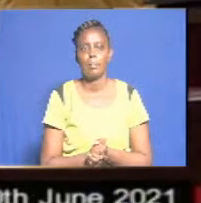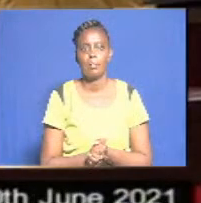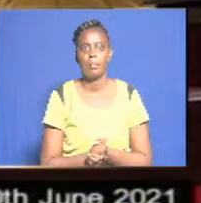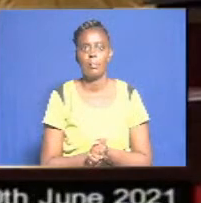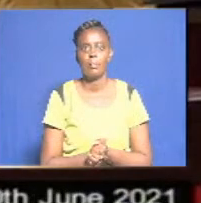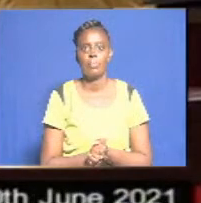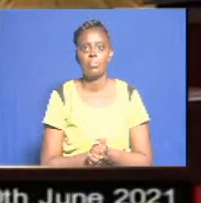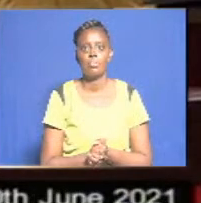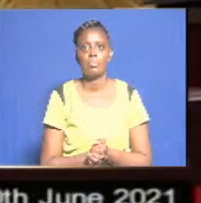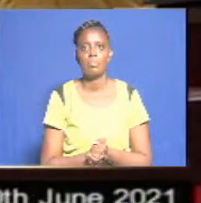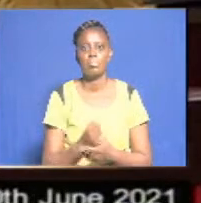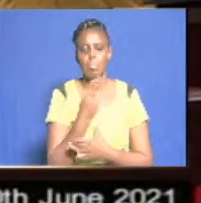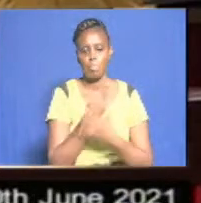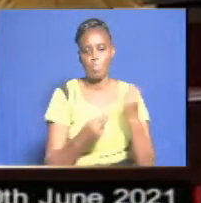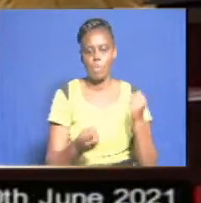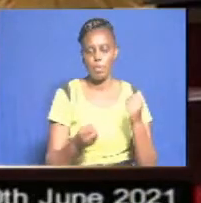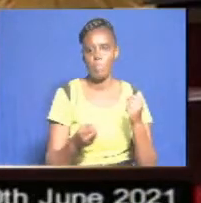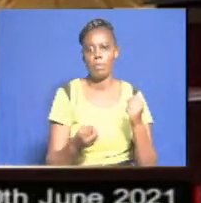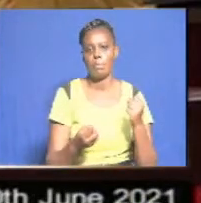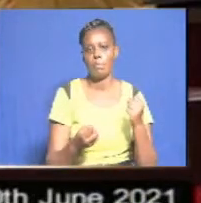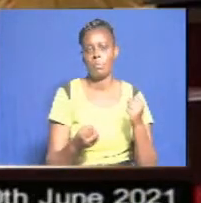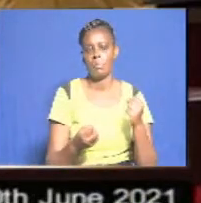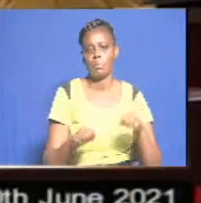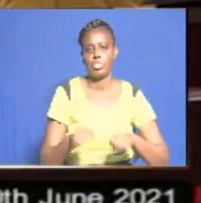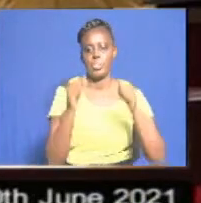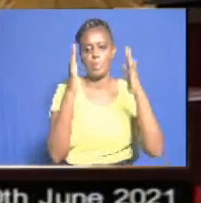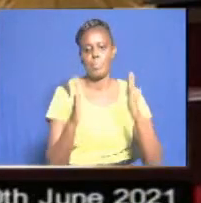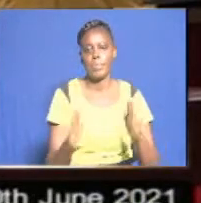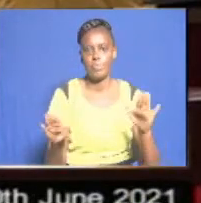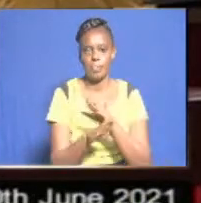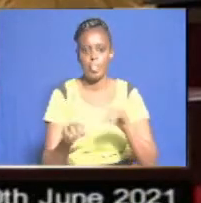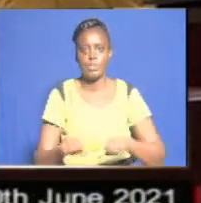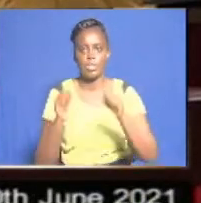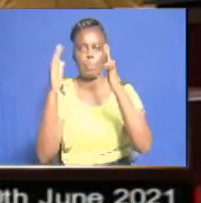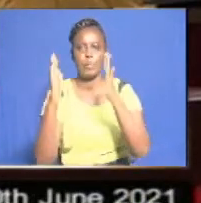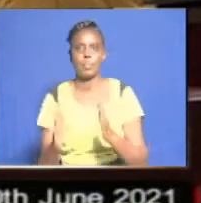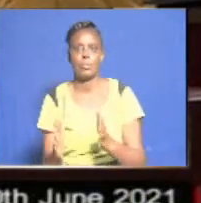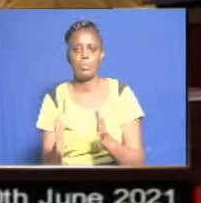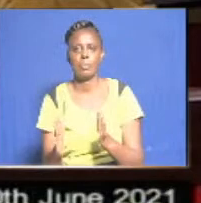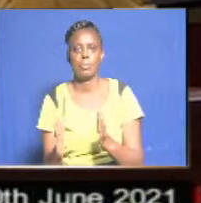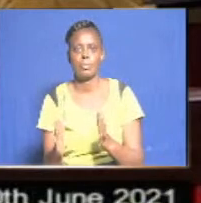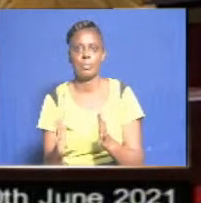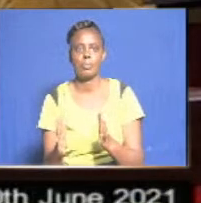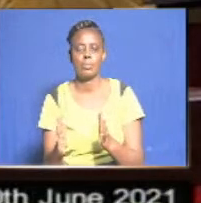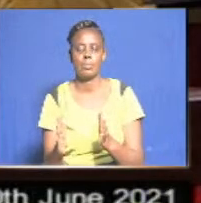As you can see, both the chairperson, the vice chairperson,